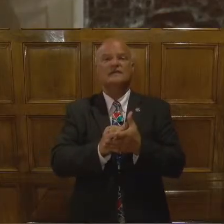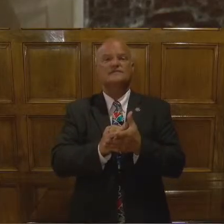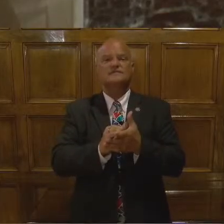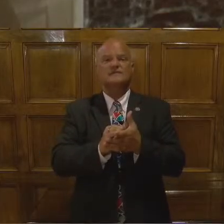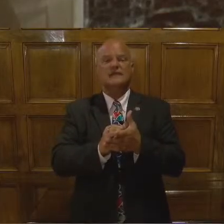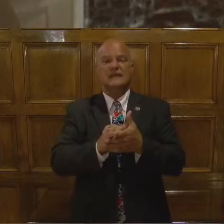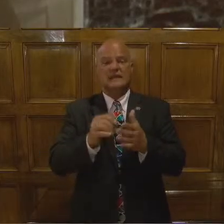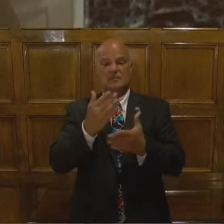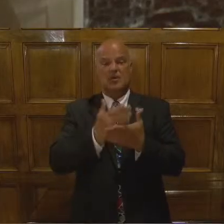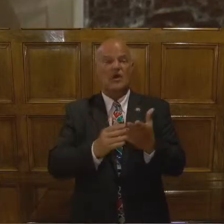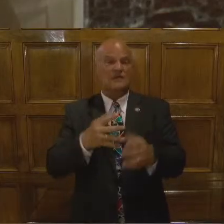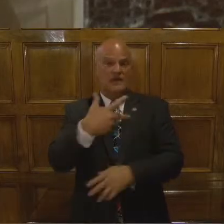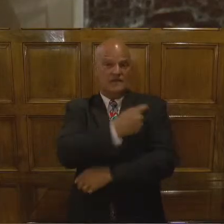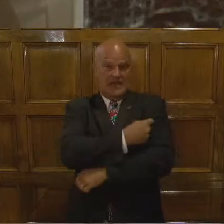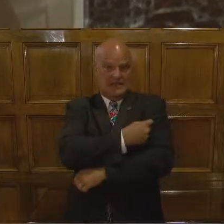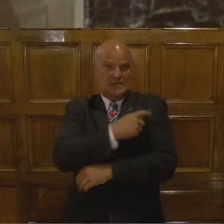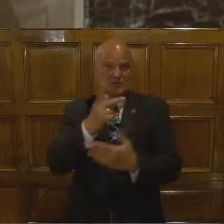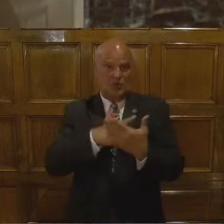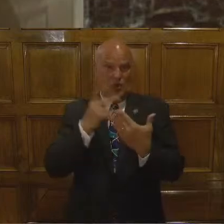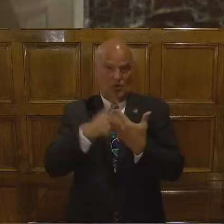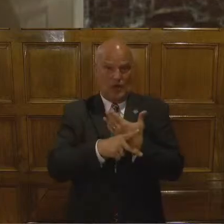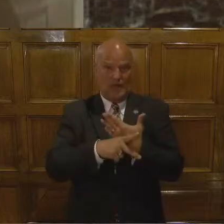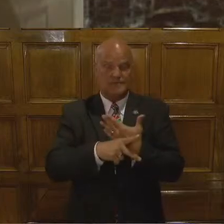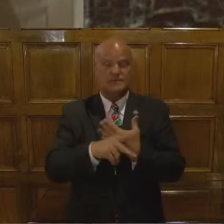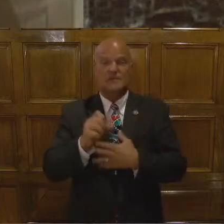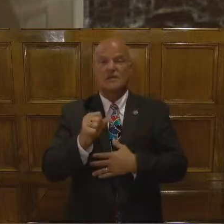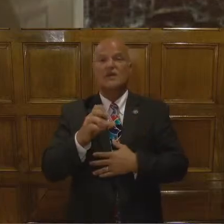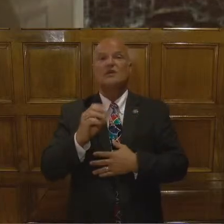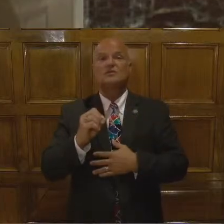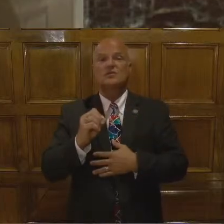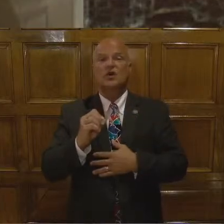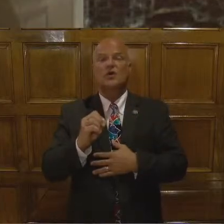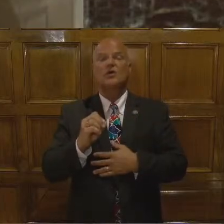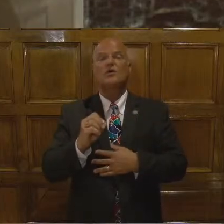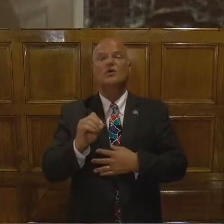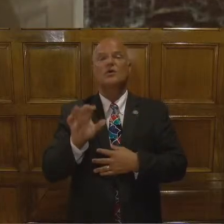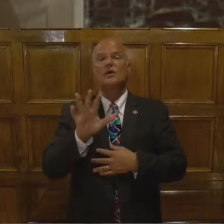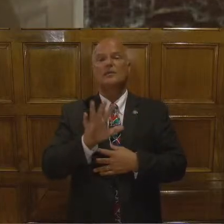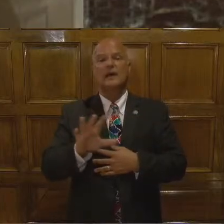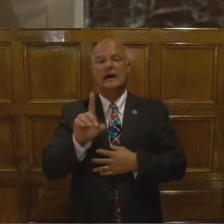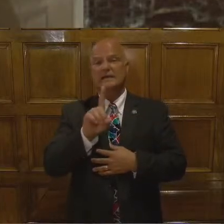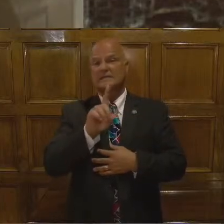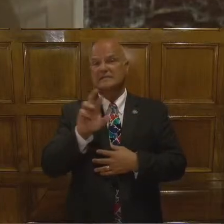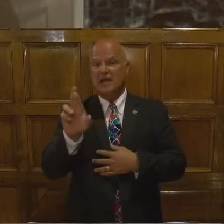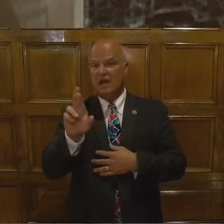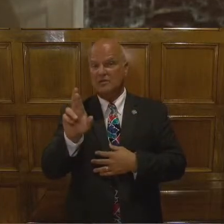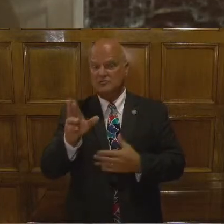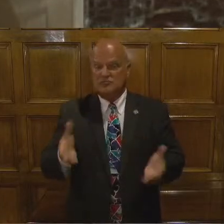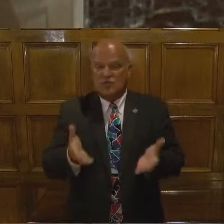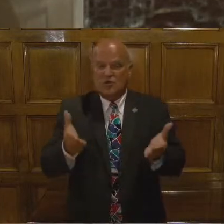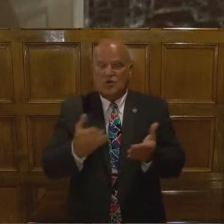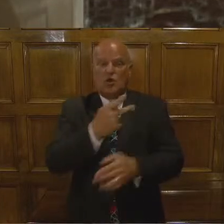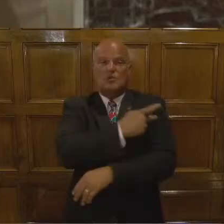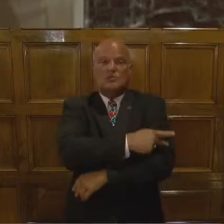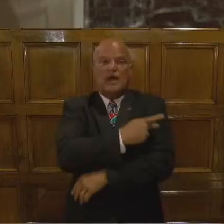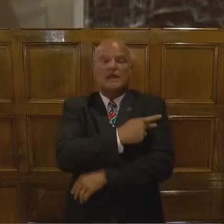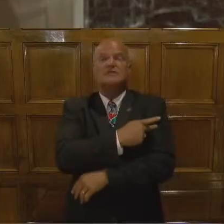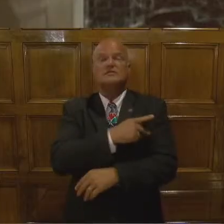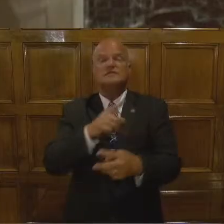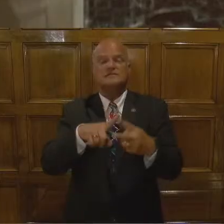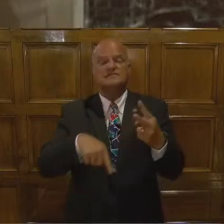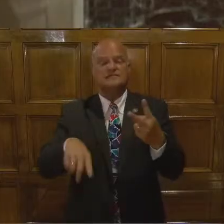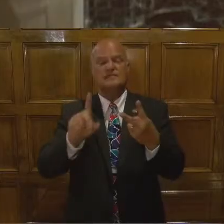this stage of our vaccination program. And so it's about doctors encouraging their patients. It's